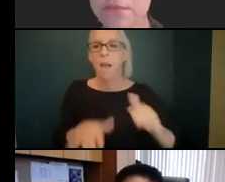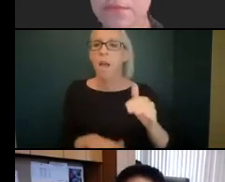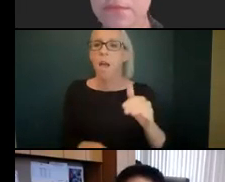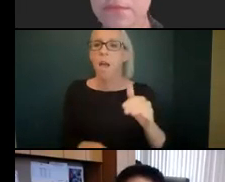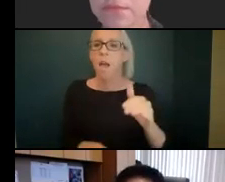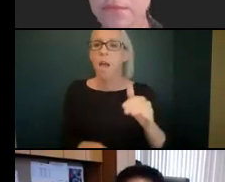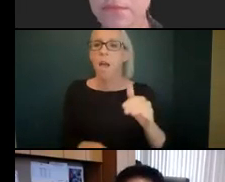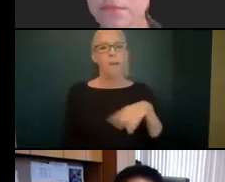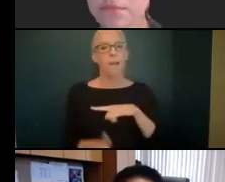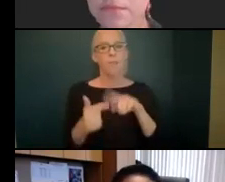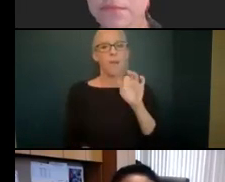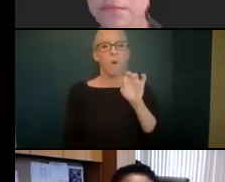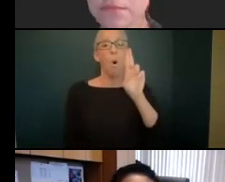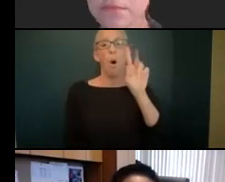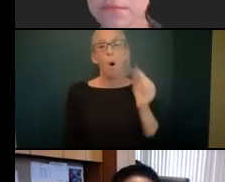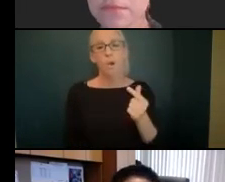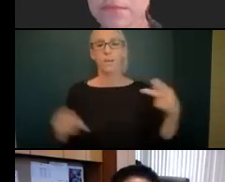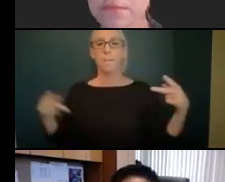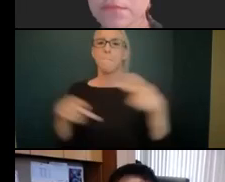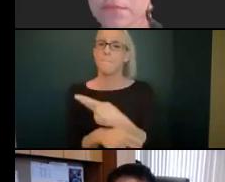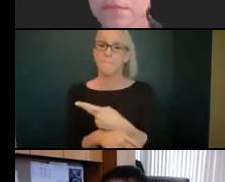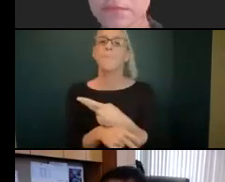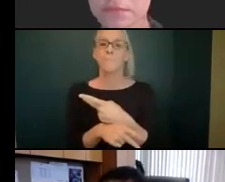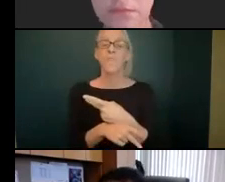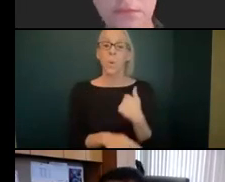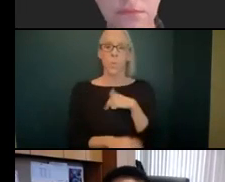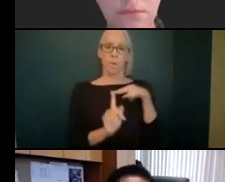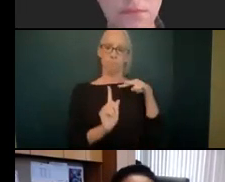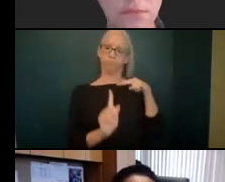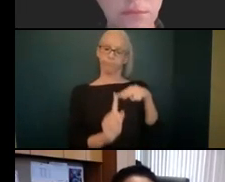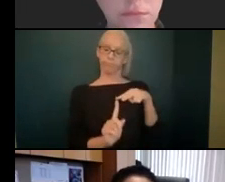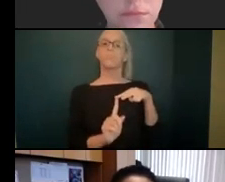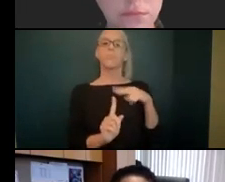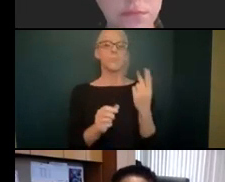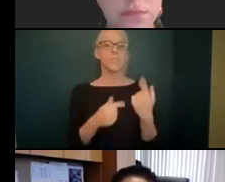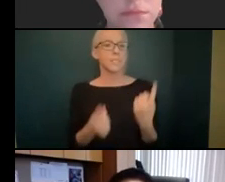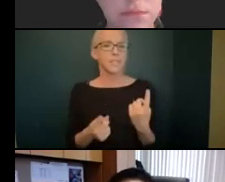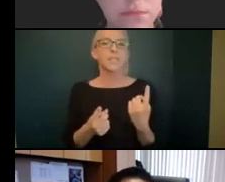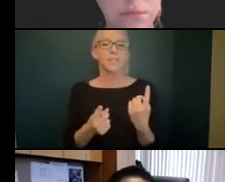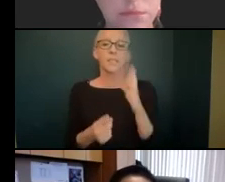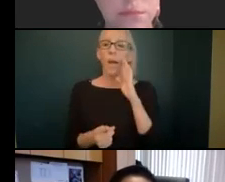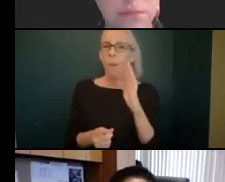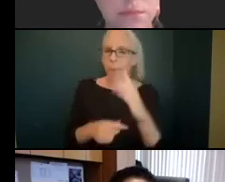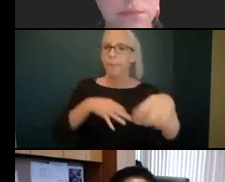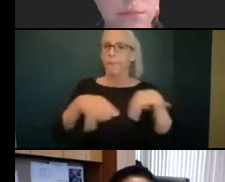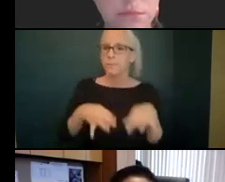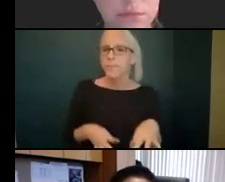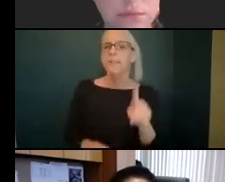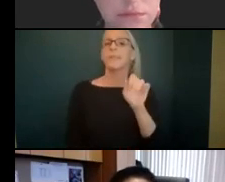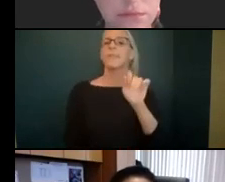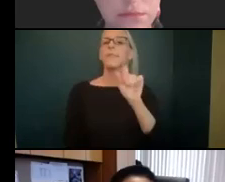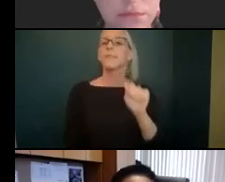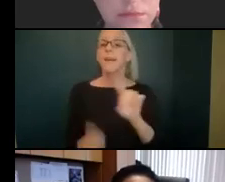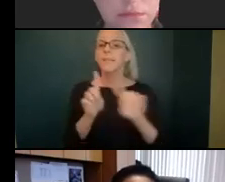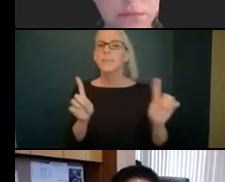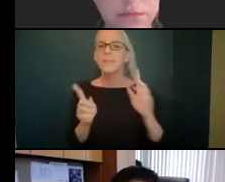in August, we got hit really hard. So we do monitor for these variants. And as I'll get through in a second, the Delta, the main difference, it wasn't